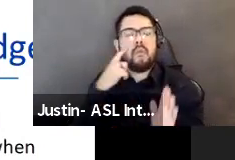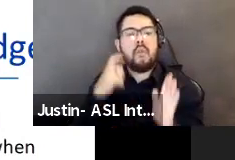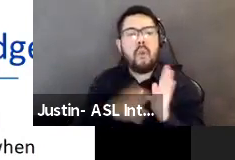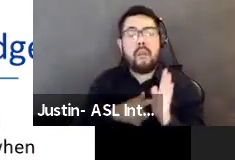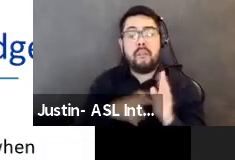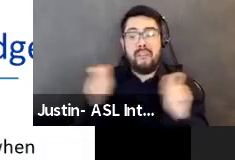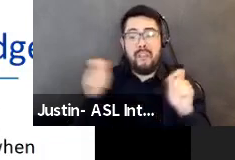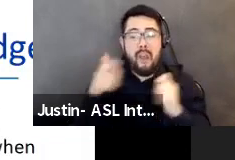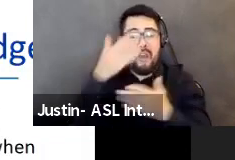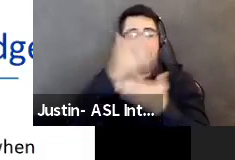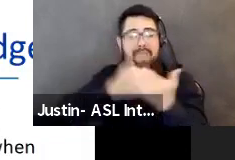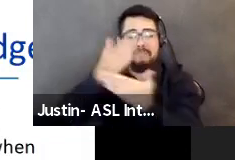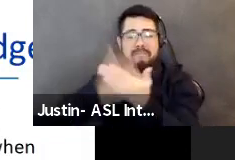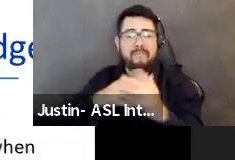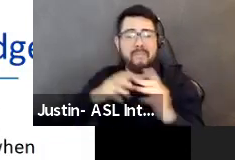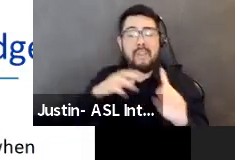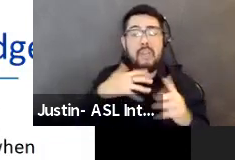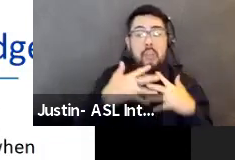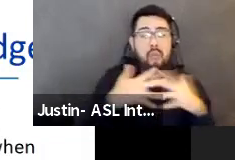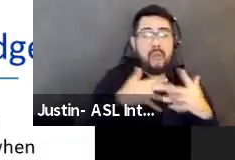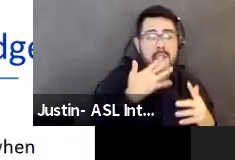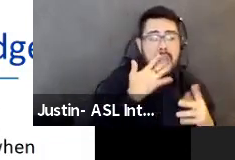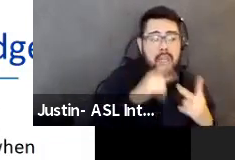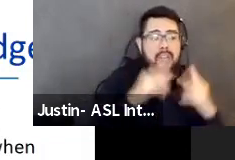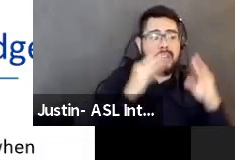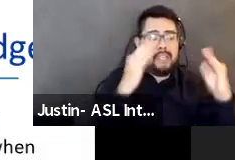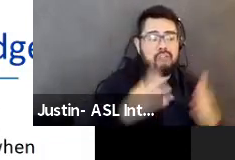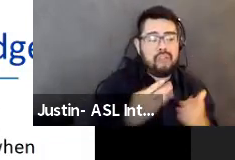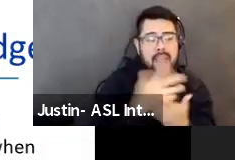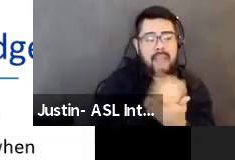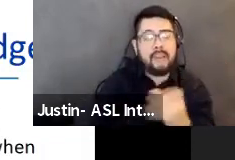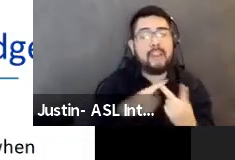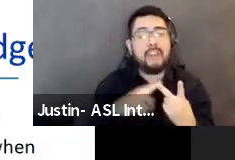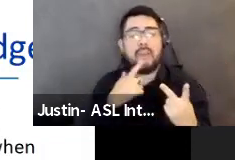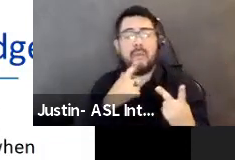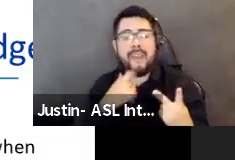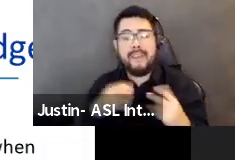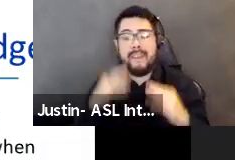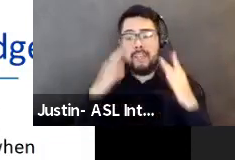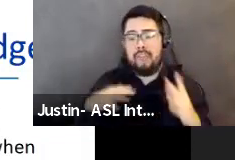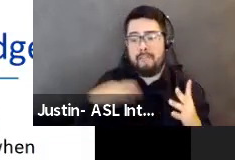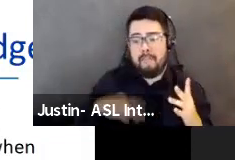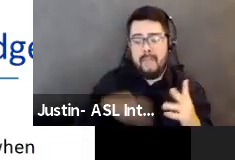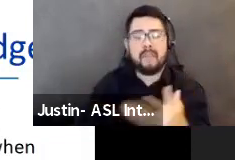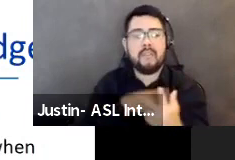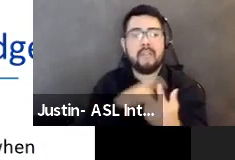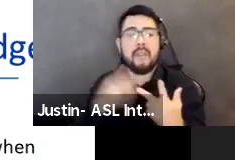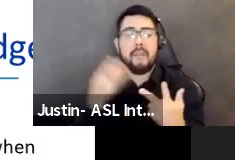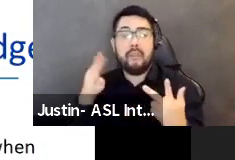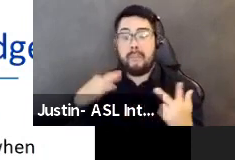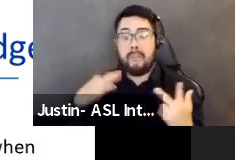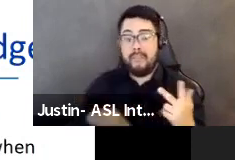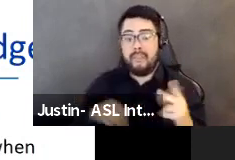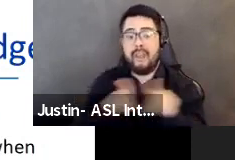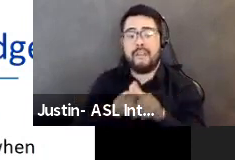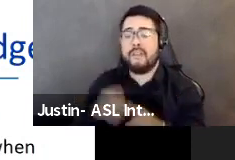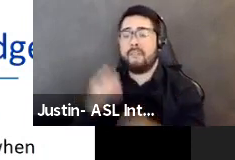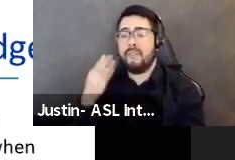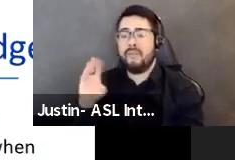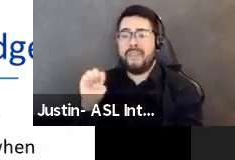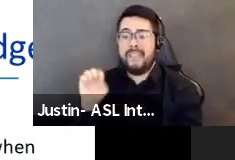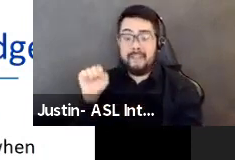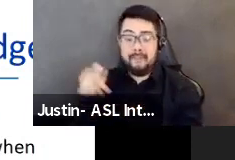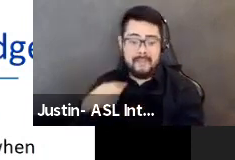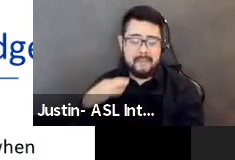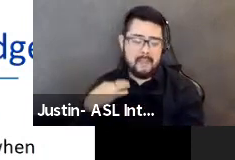portions of the pie the gray teacher salary the red teacher pension and the blue benefits as well as the blue esp salaries and